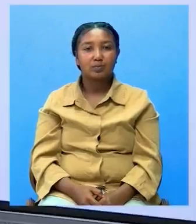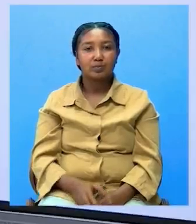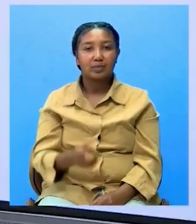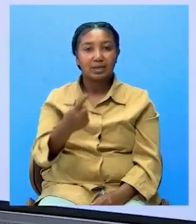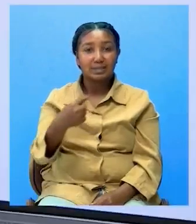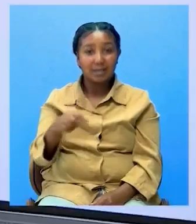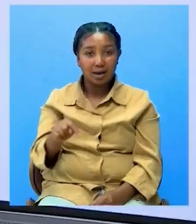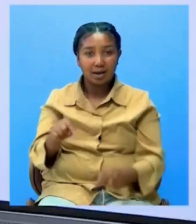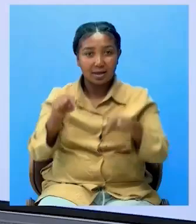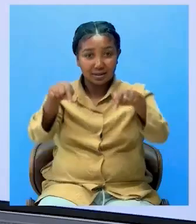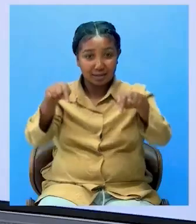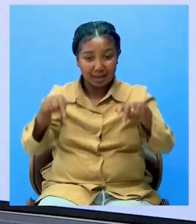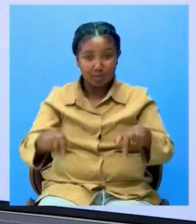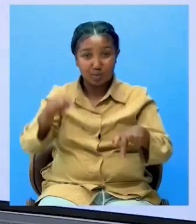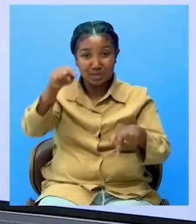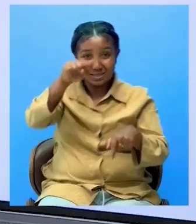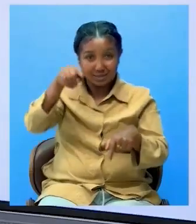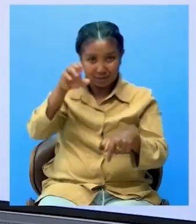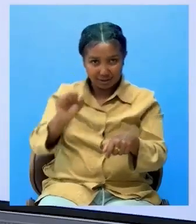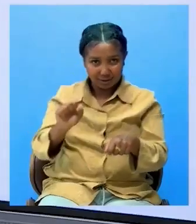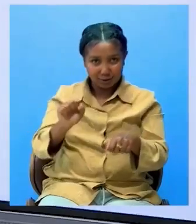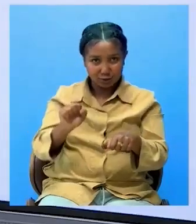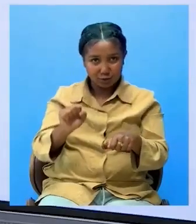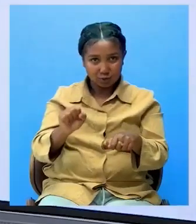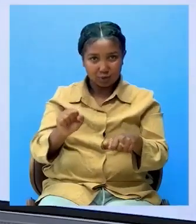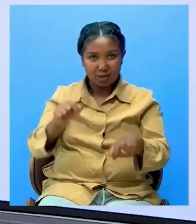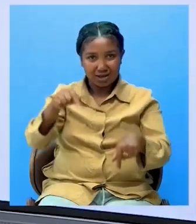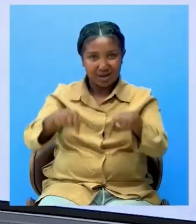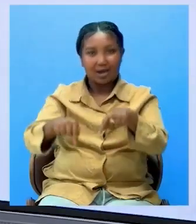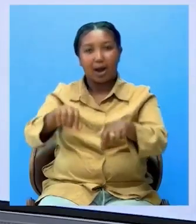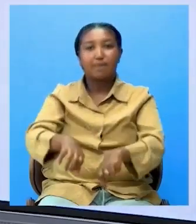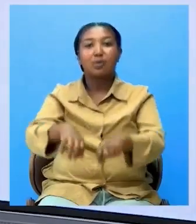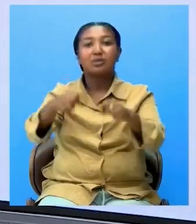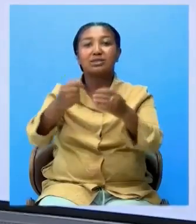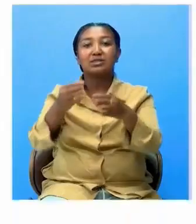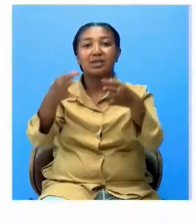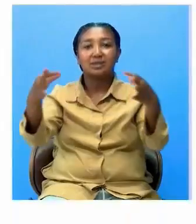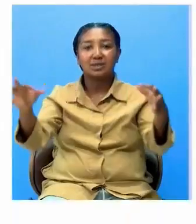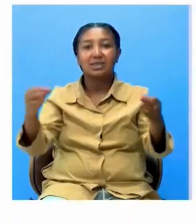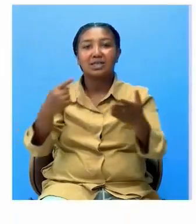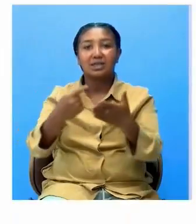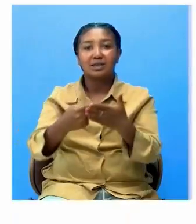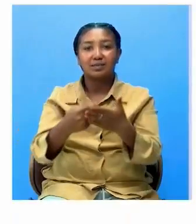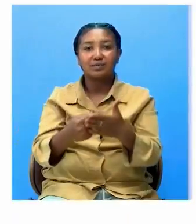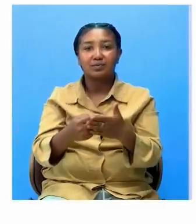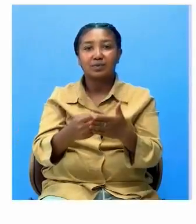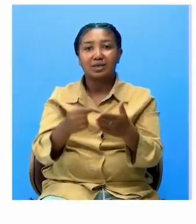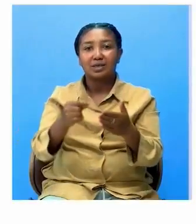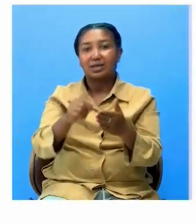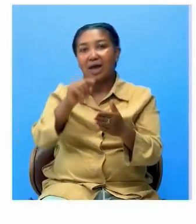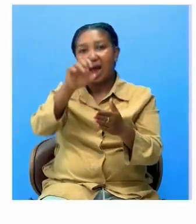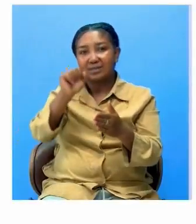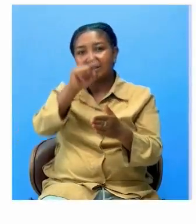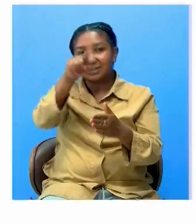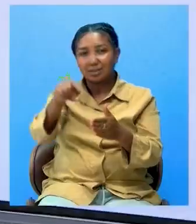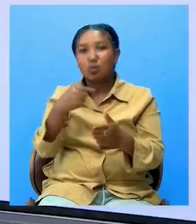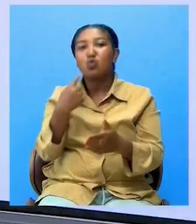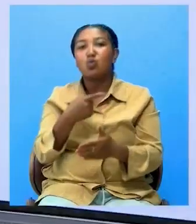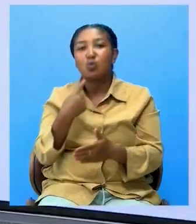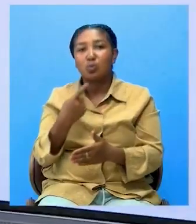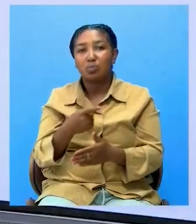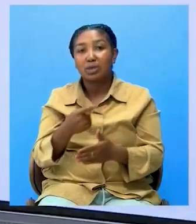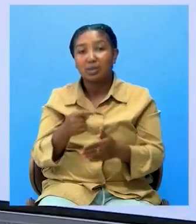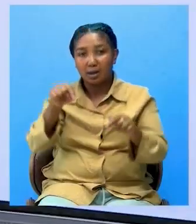The table's legs are broken. In this sentence, here's these legs belongs to the table,